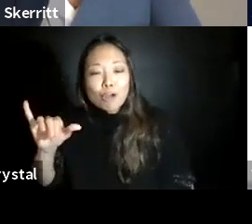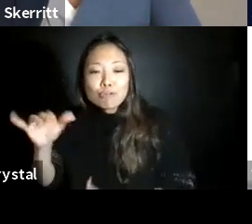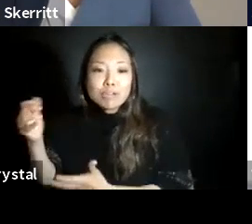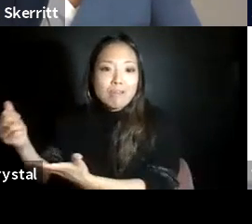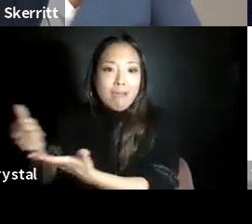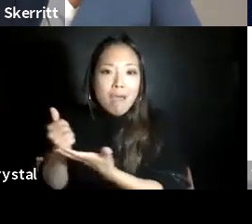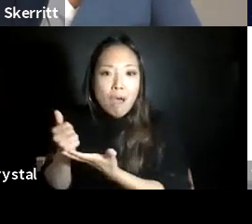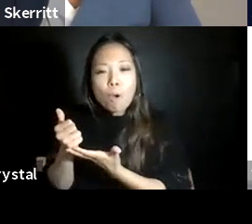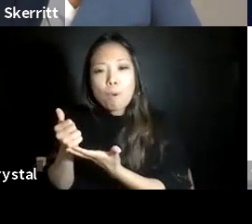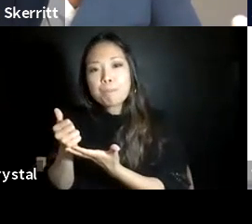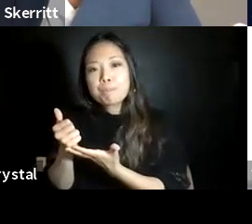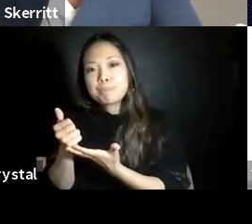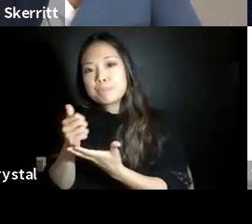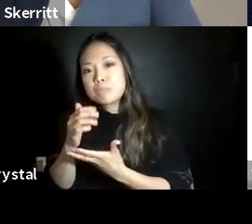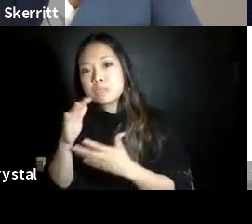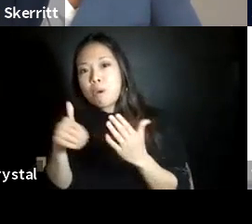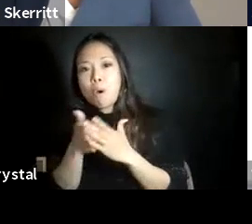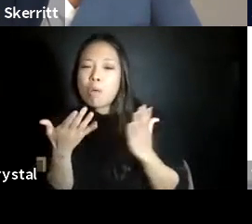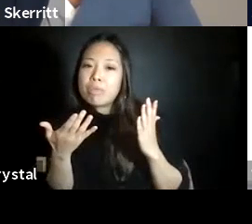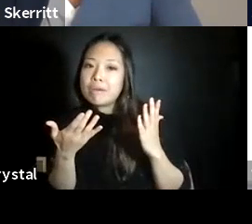It mitigates stereotype threat.